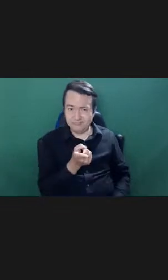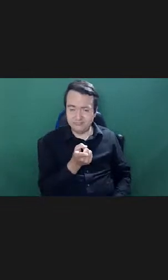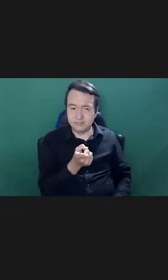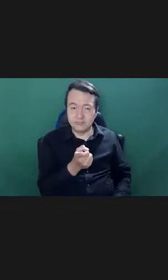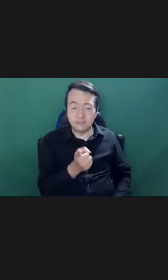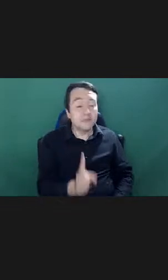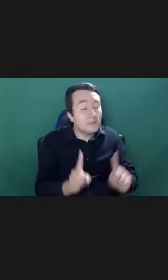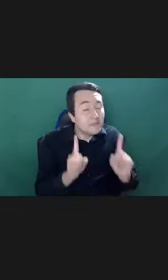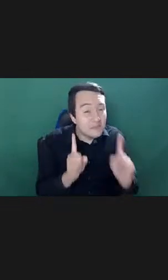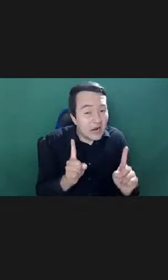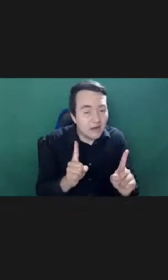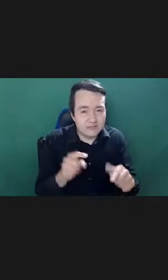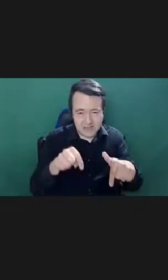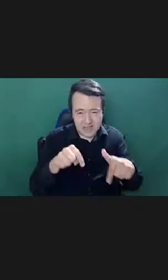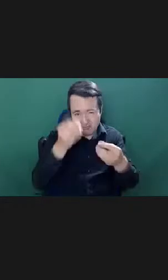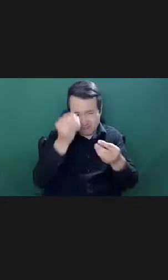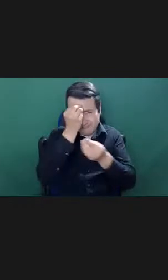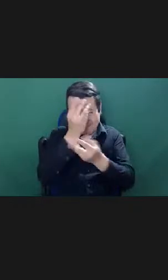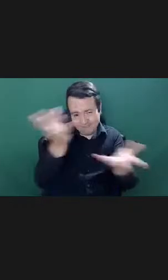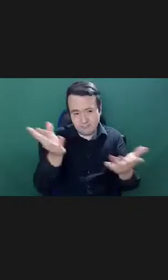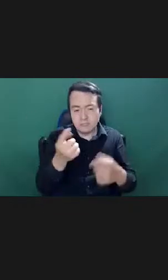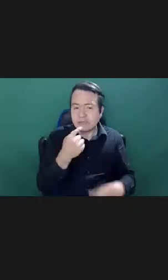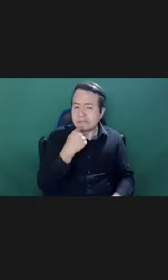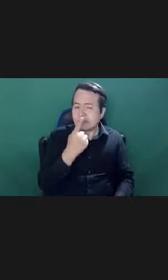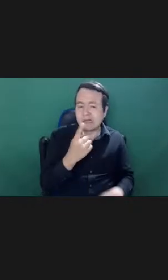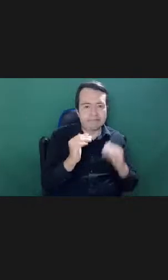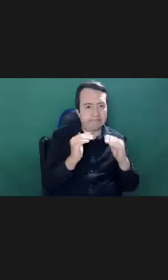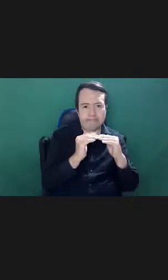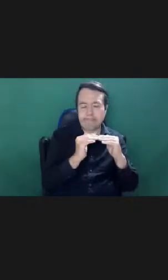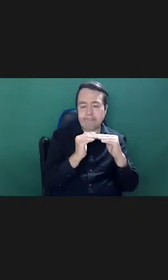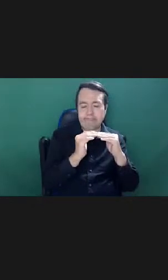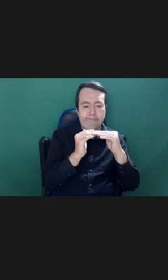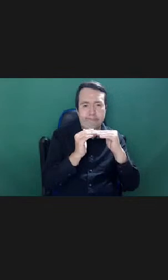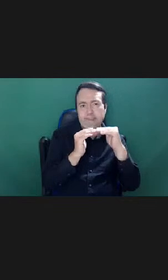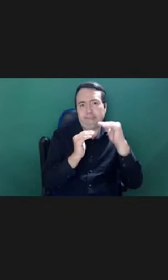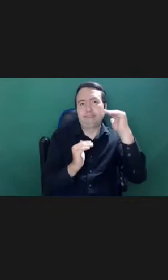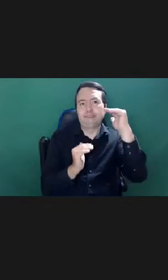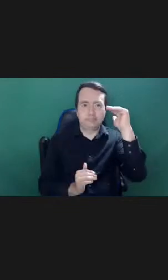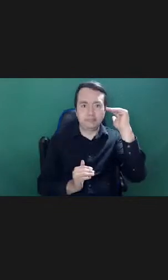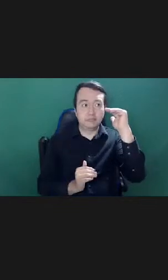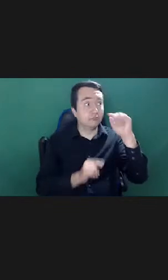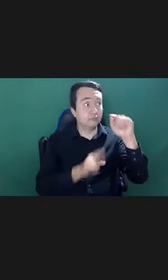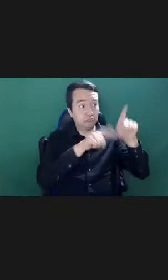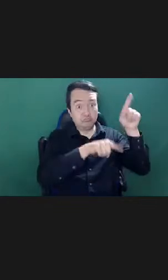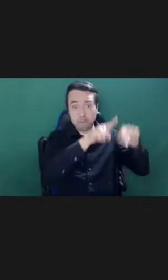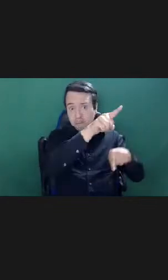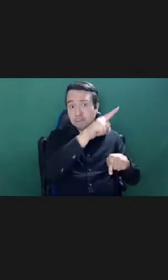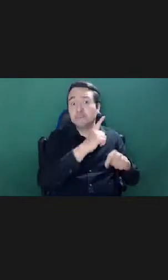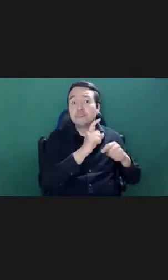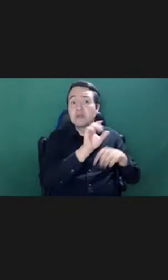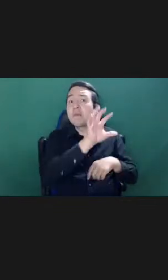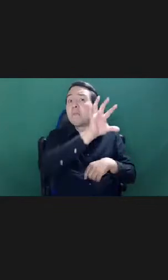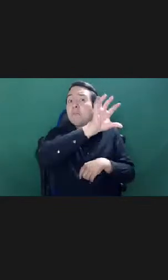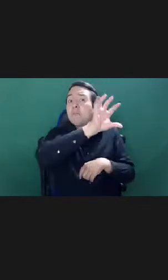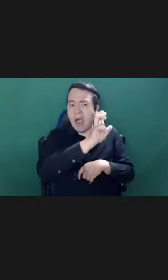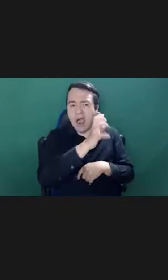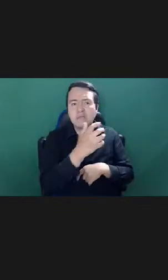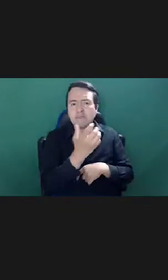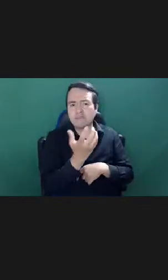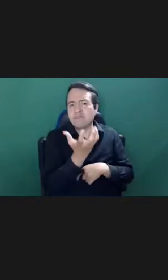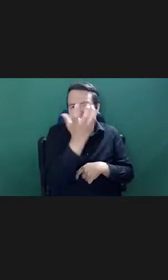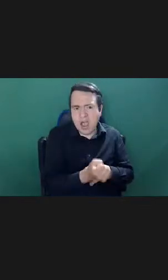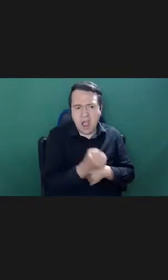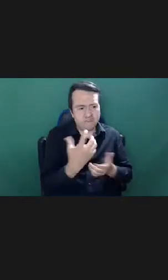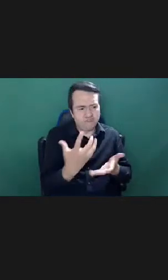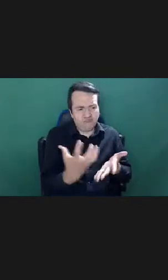imbalance between low and high income countries in the Americas is very high. High income countries have 3